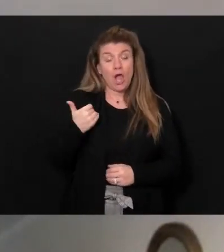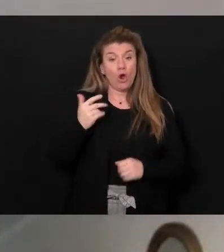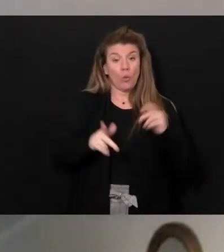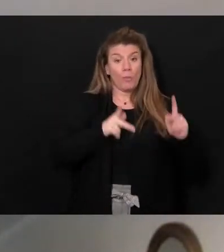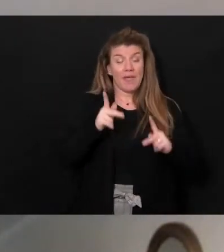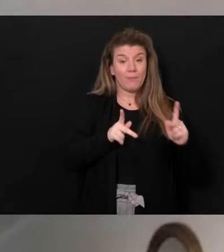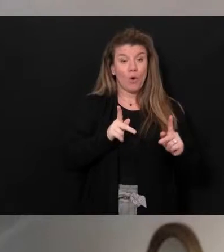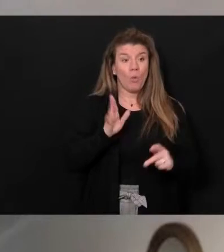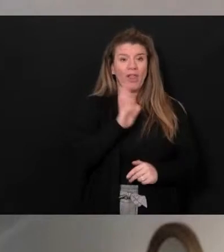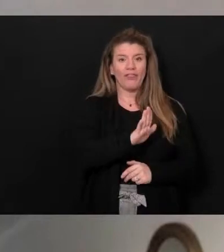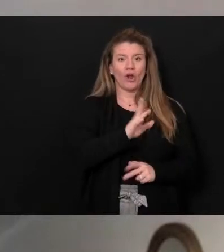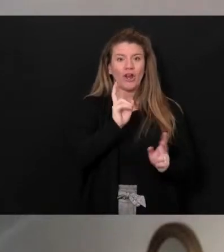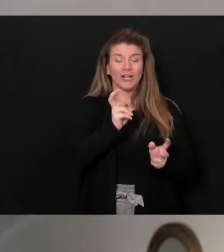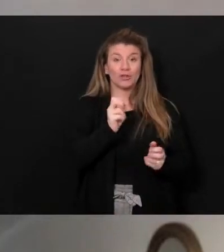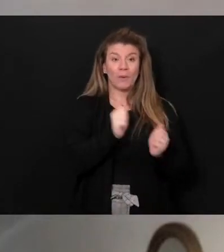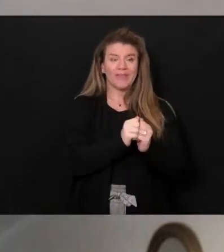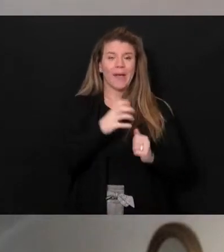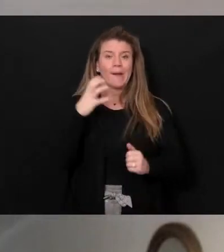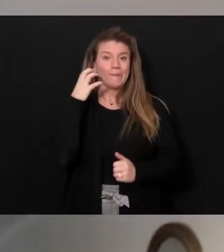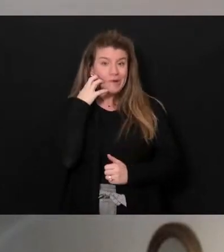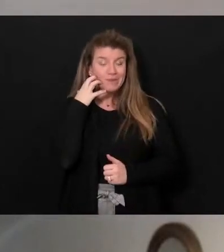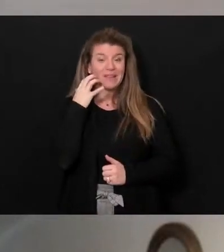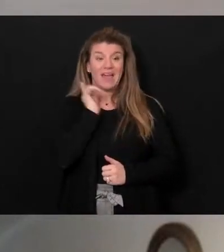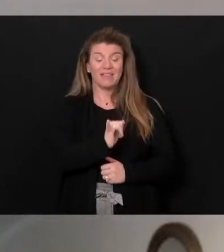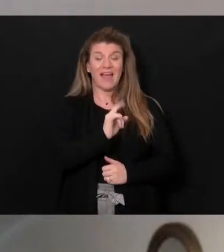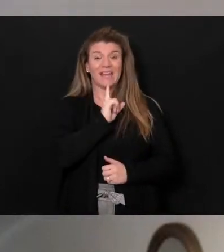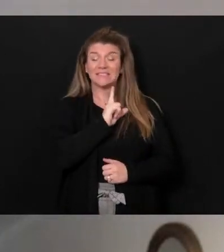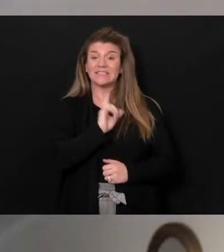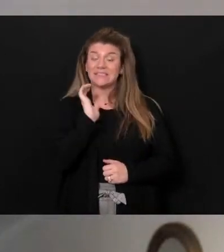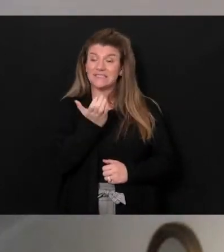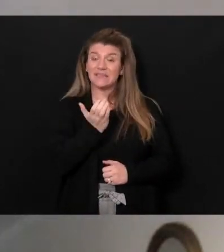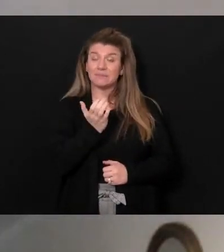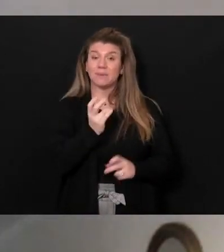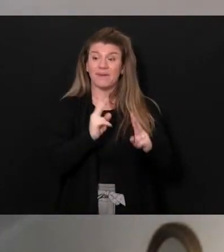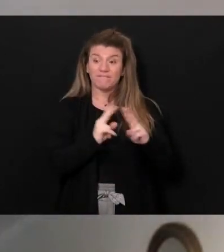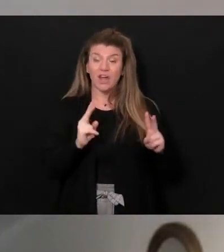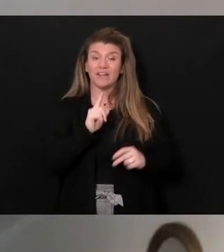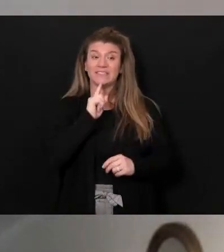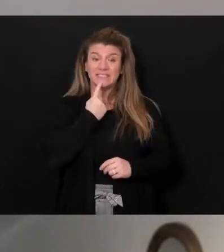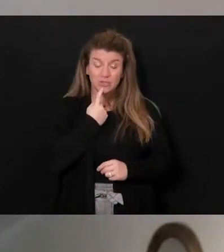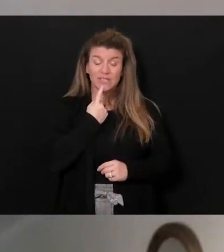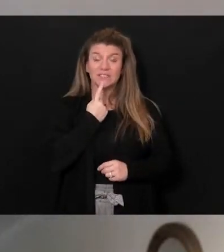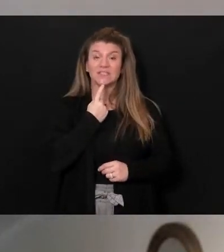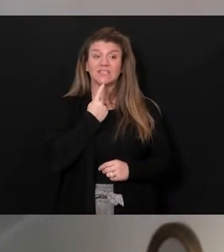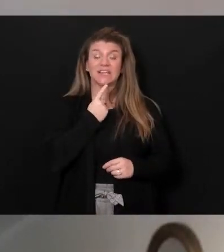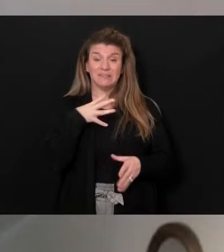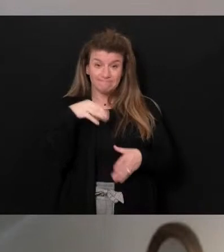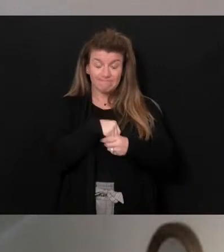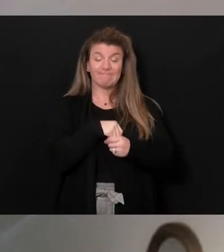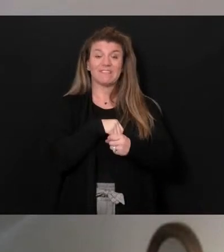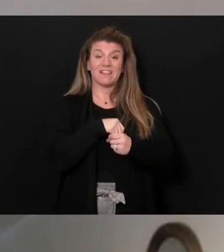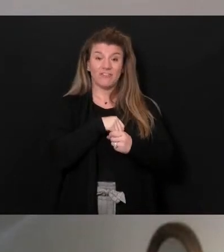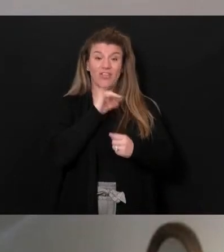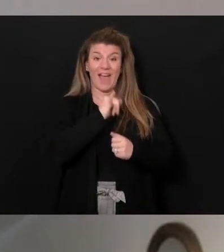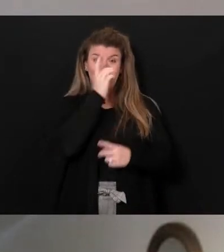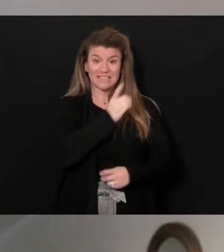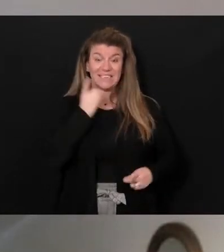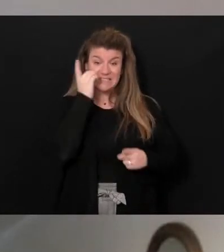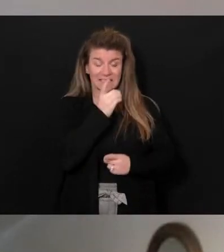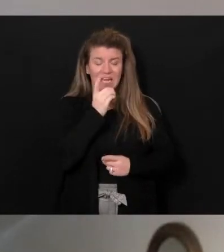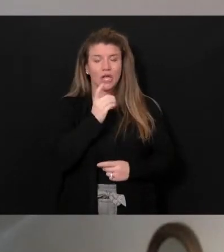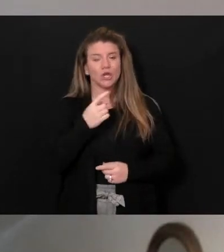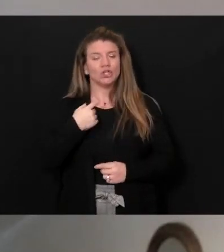like, for instance, morbid obesity, which turns out to be also a very significant risk factor for severe disease. So